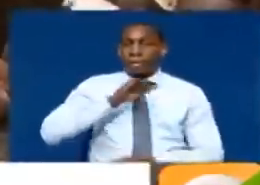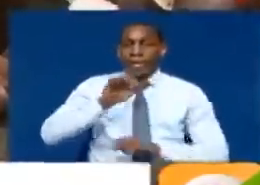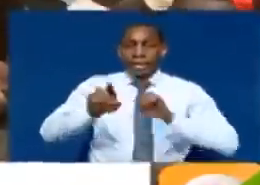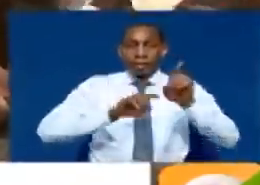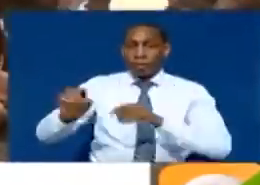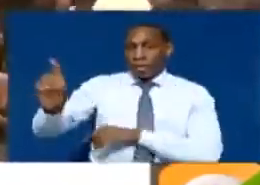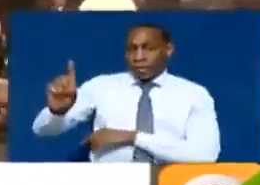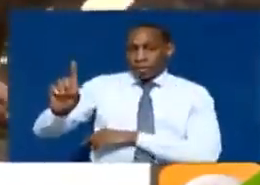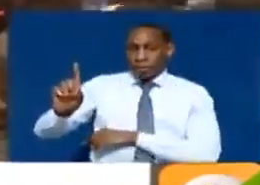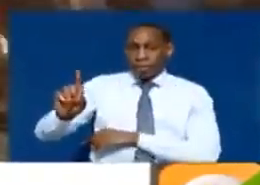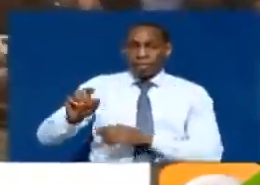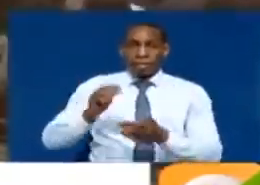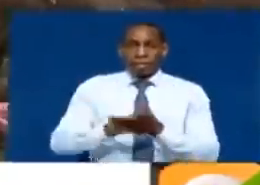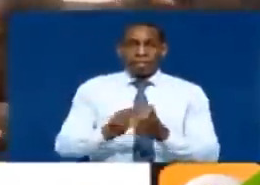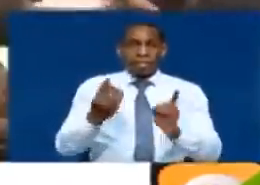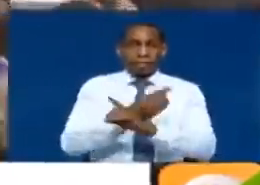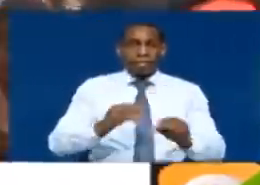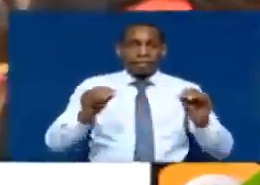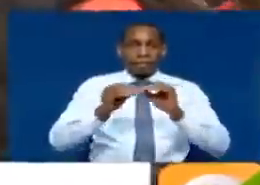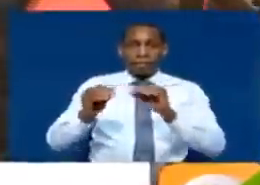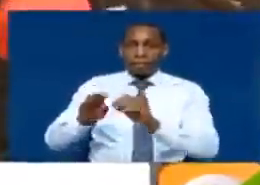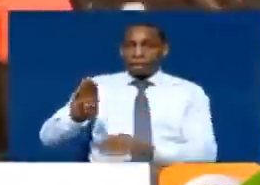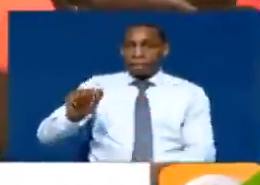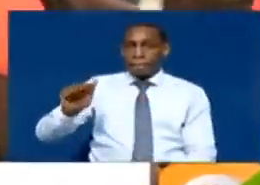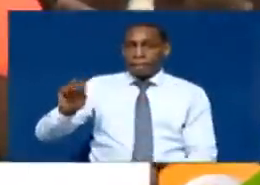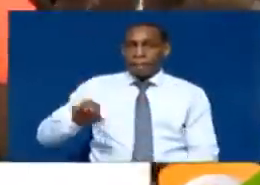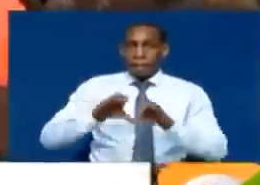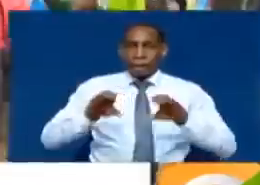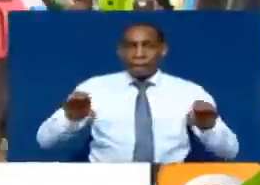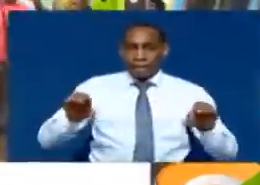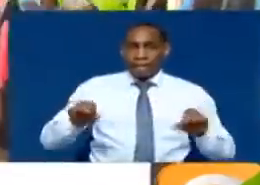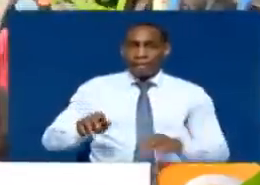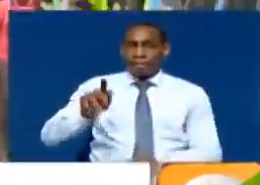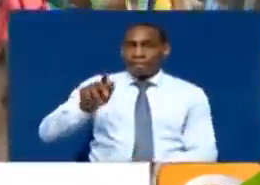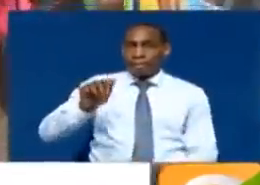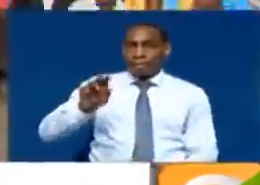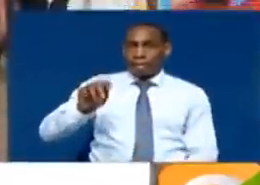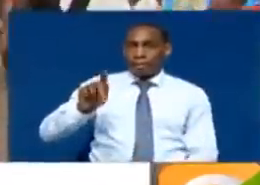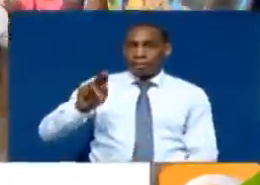Odinga's tour of Nairobi saw him hold rallies at Bama Market, Kamukunji,